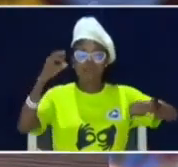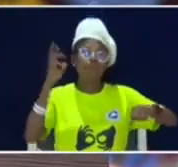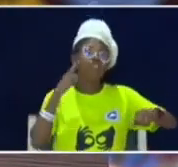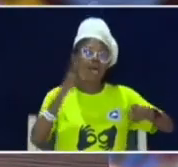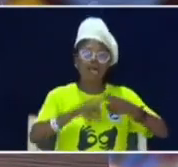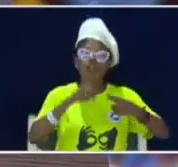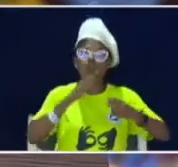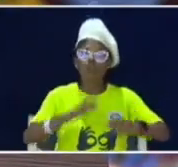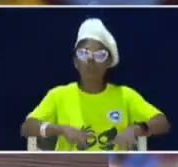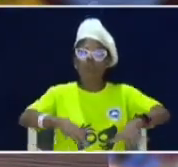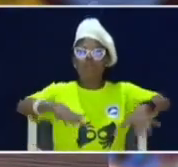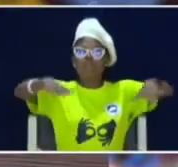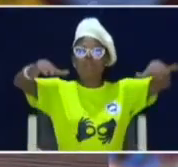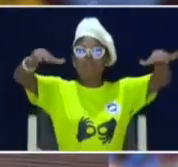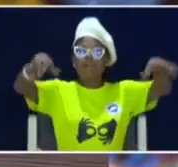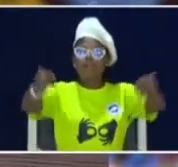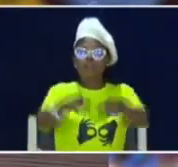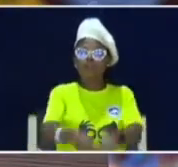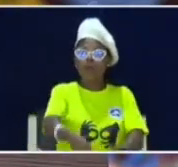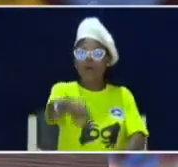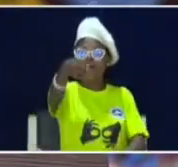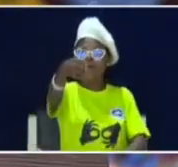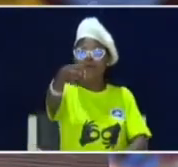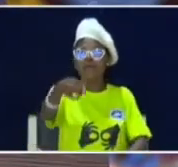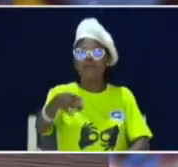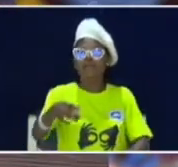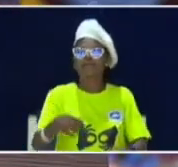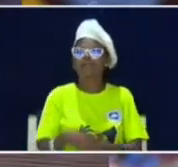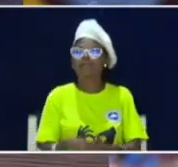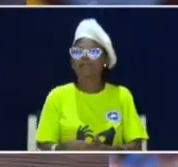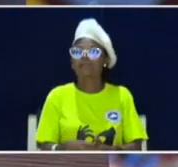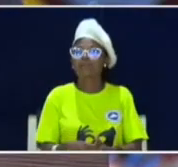high and can balance even in the sky.